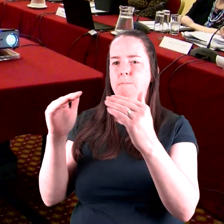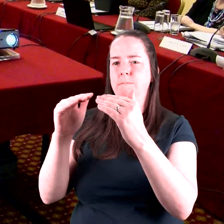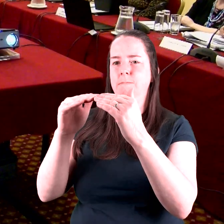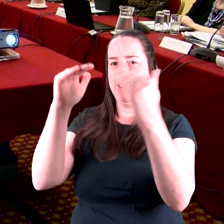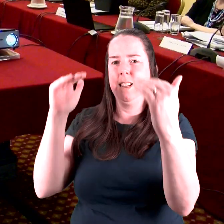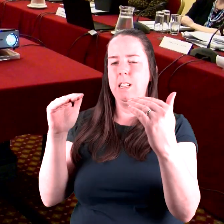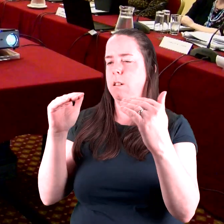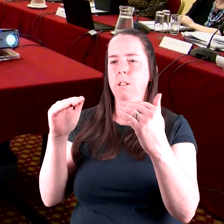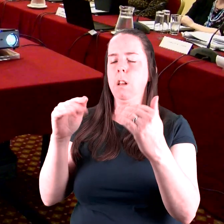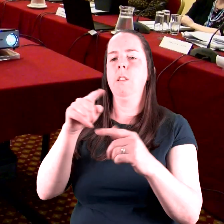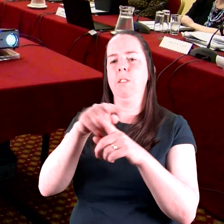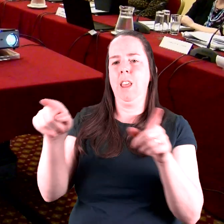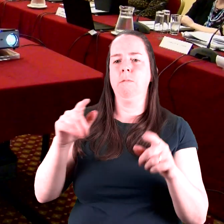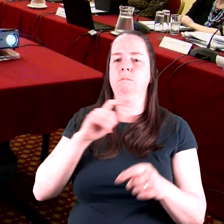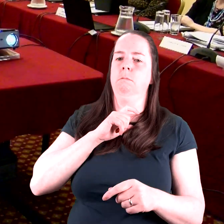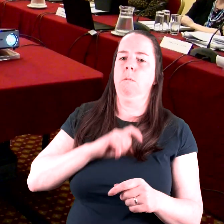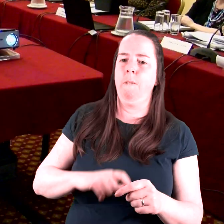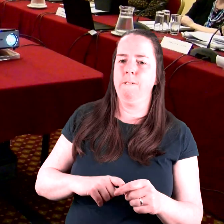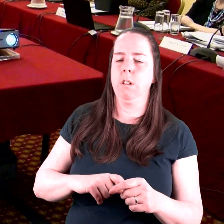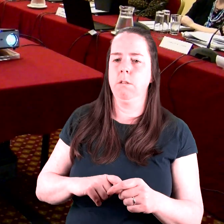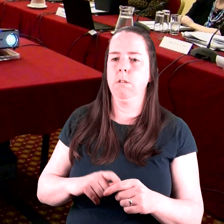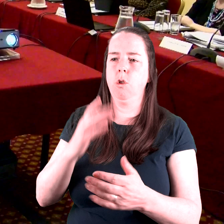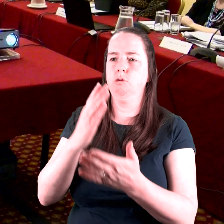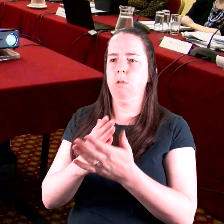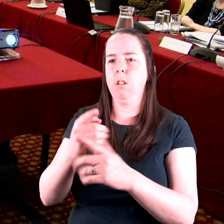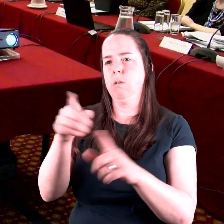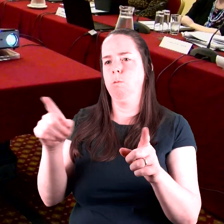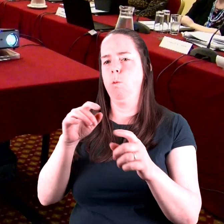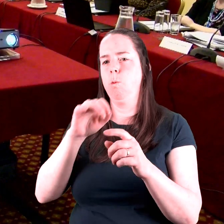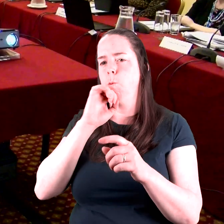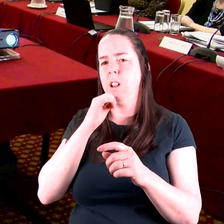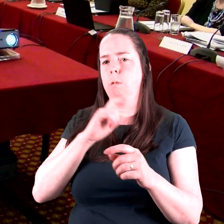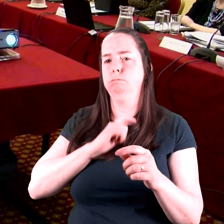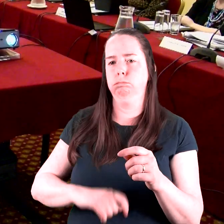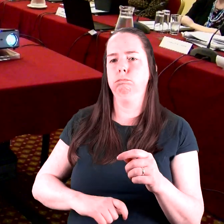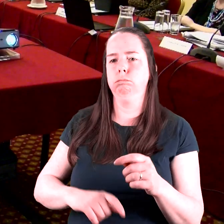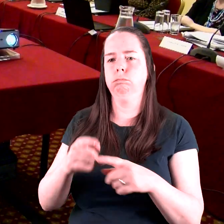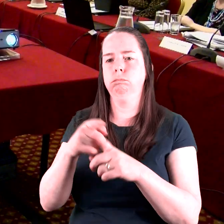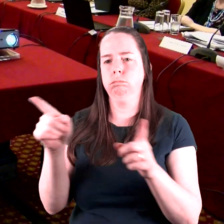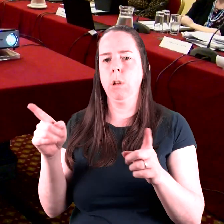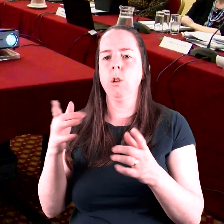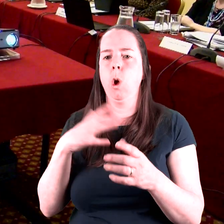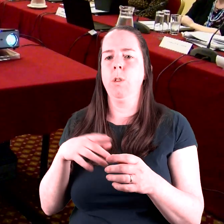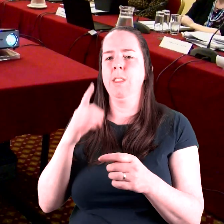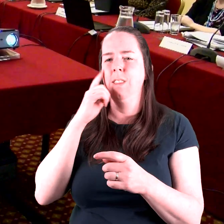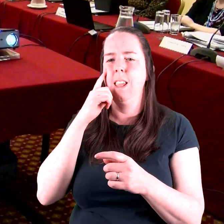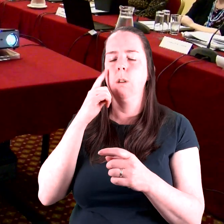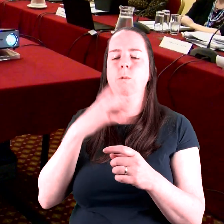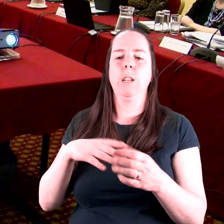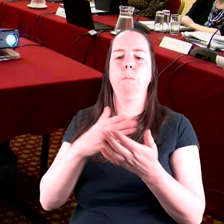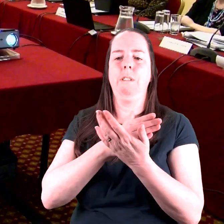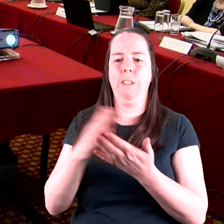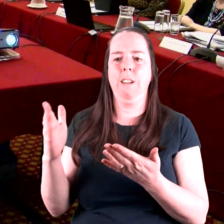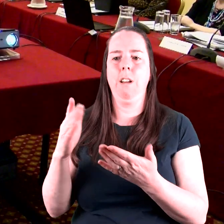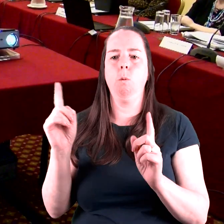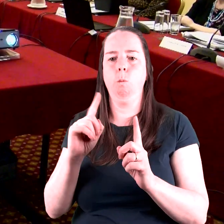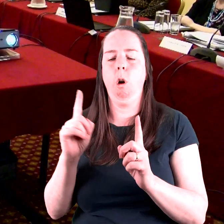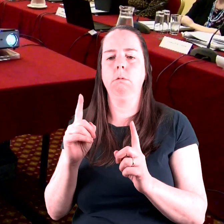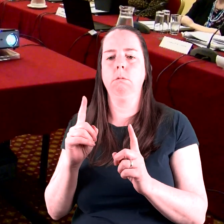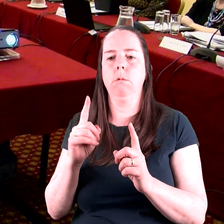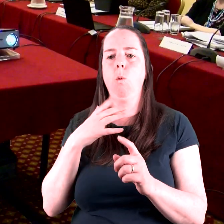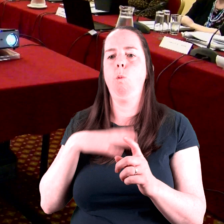out for them, then you're going to lose we're going to lose the confidence and the trust with them. So I think just being clear